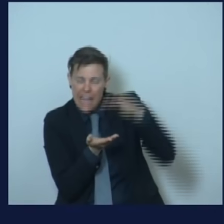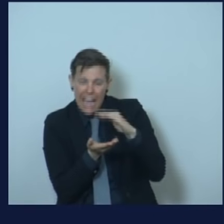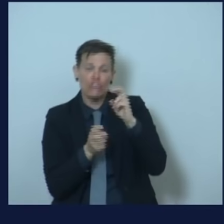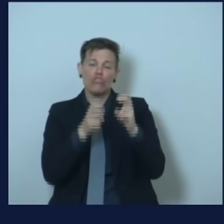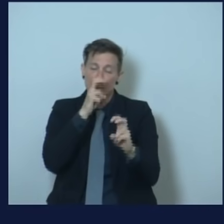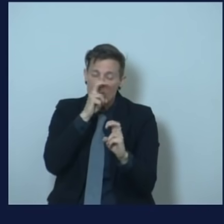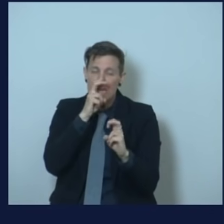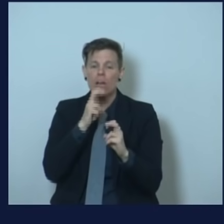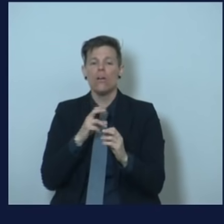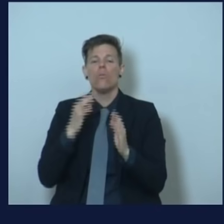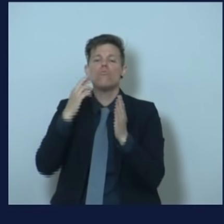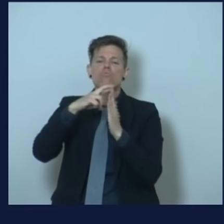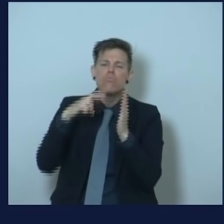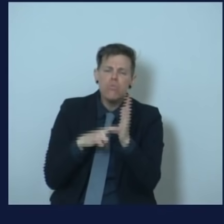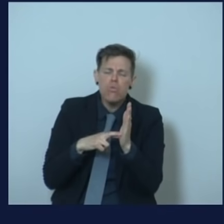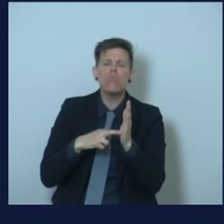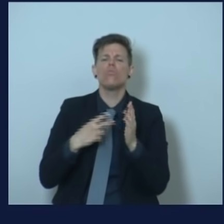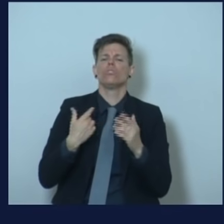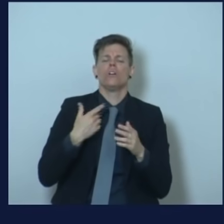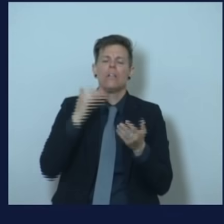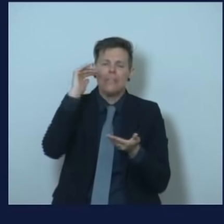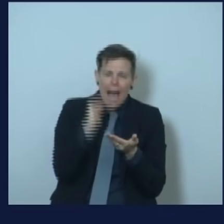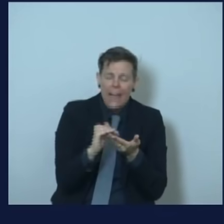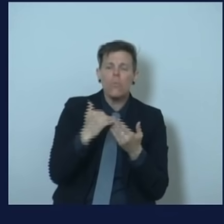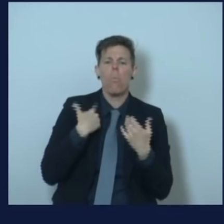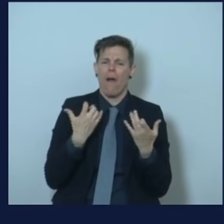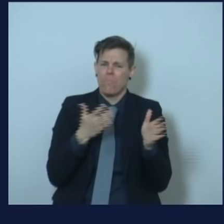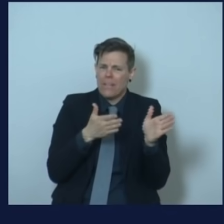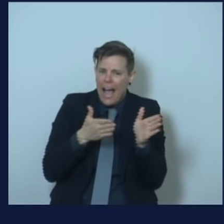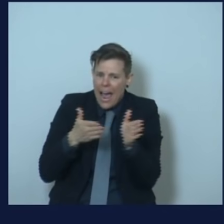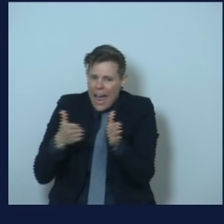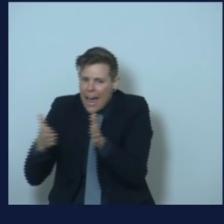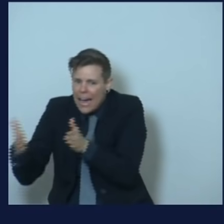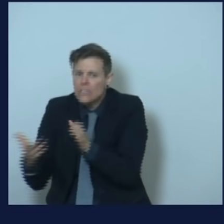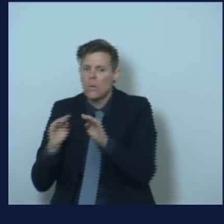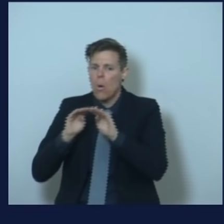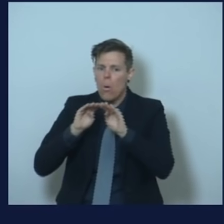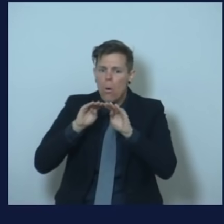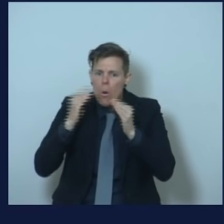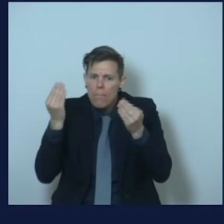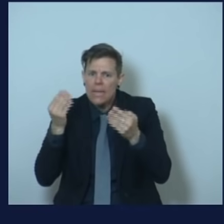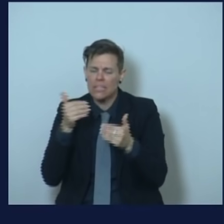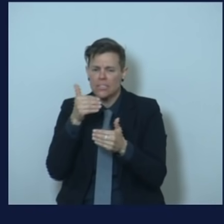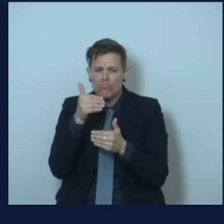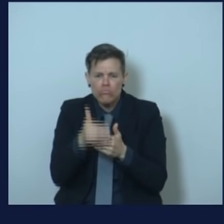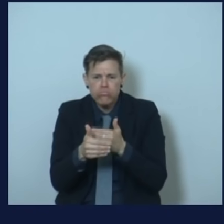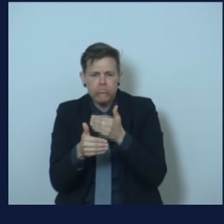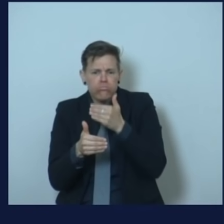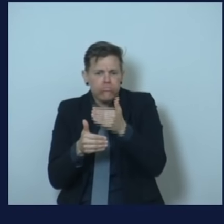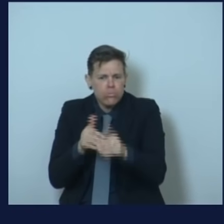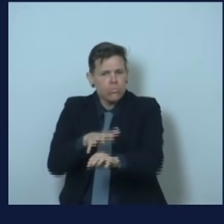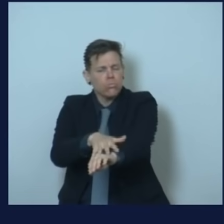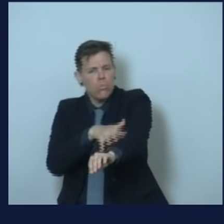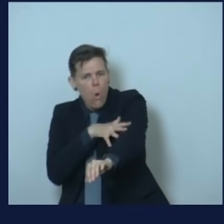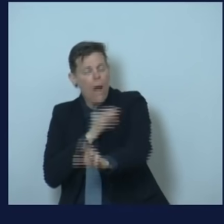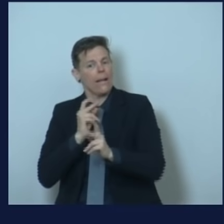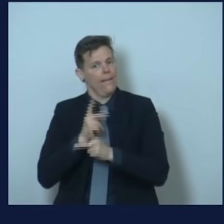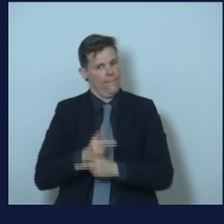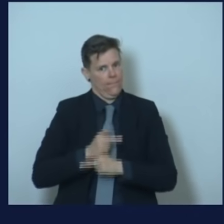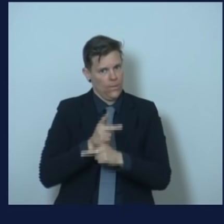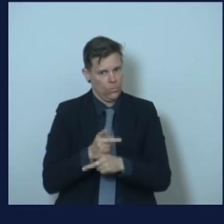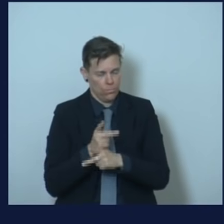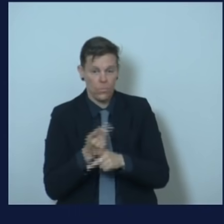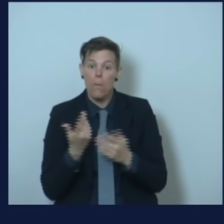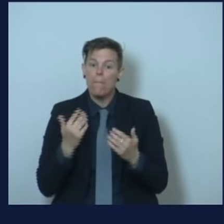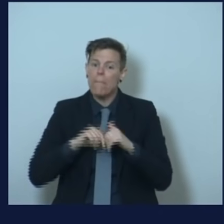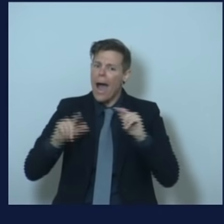methodically and safely, prudently and productively to open up New Mexico for business. Well then, we have to